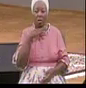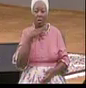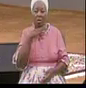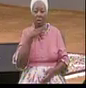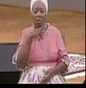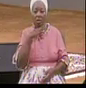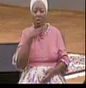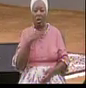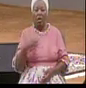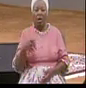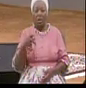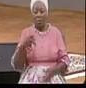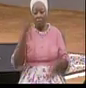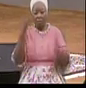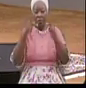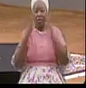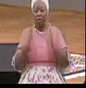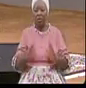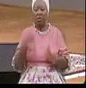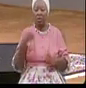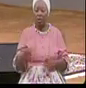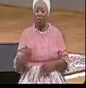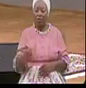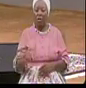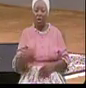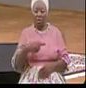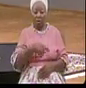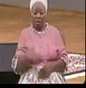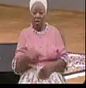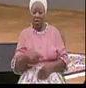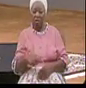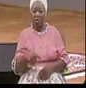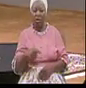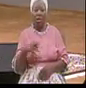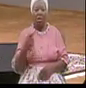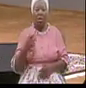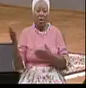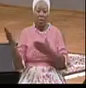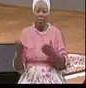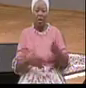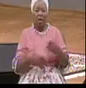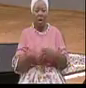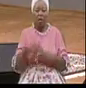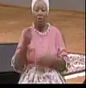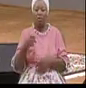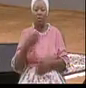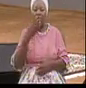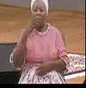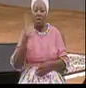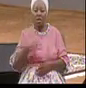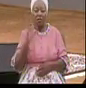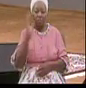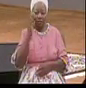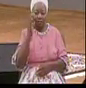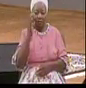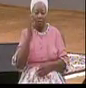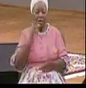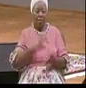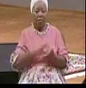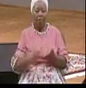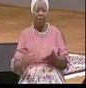professor of religion, a corrupt tree bringeth forth evil fruit. Verse 18,